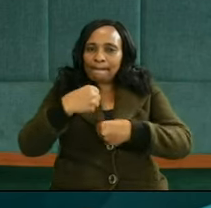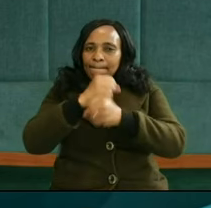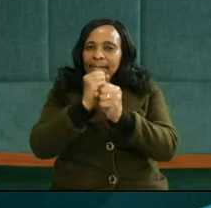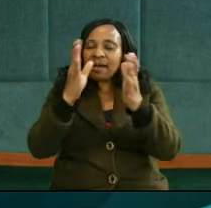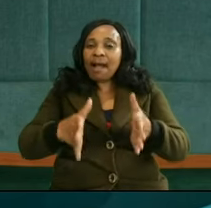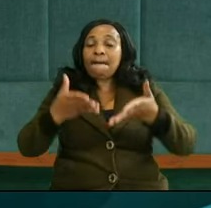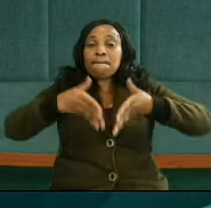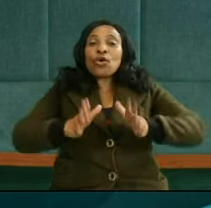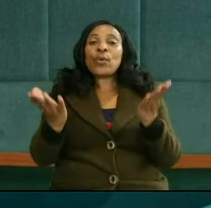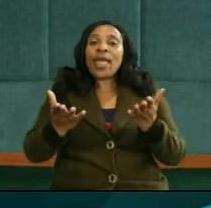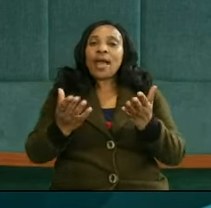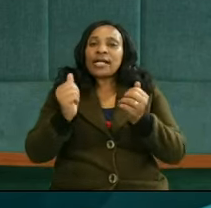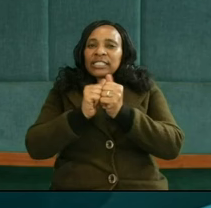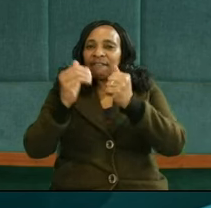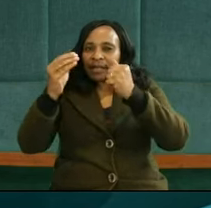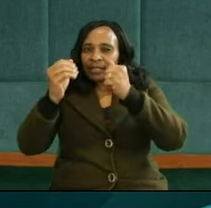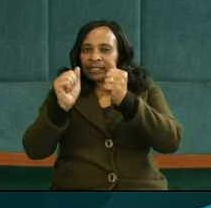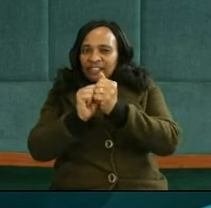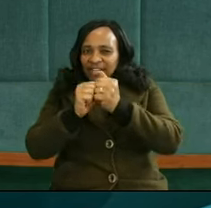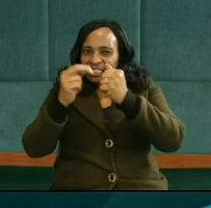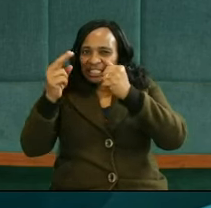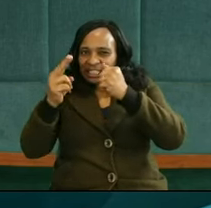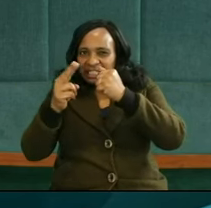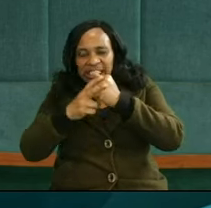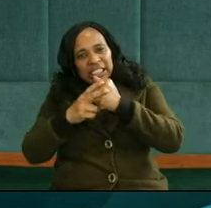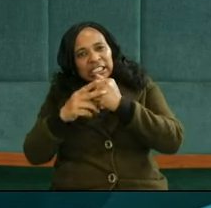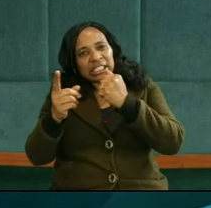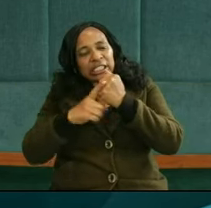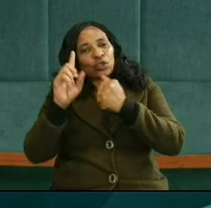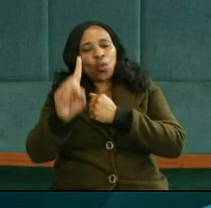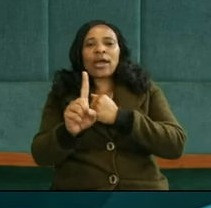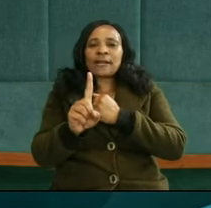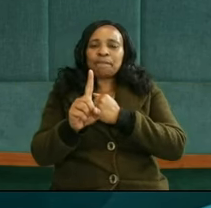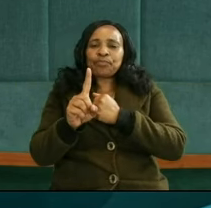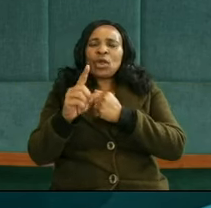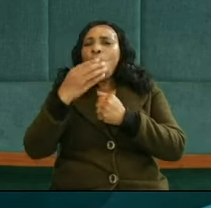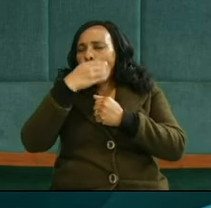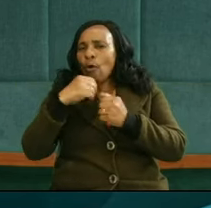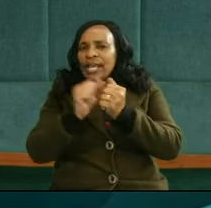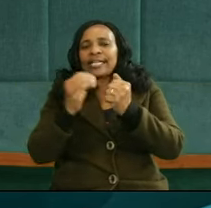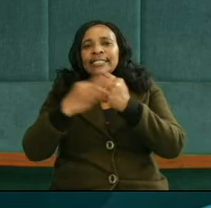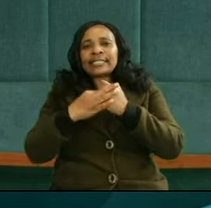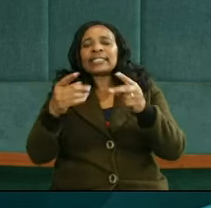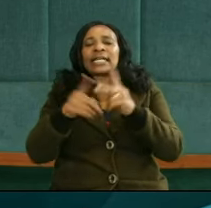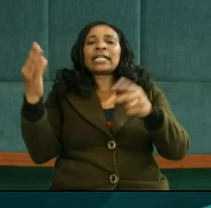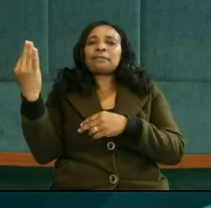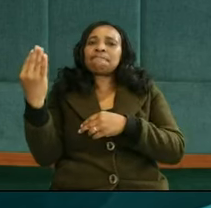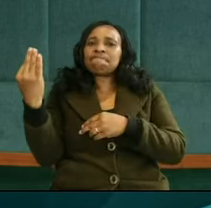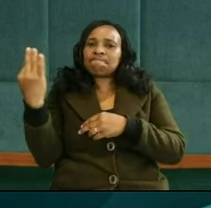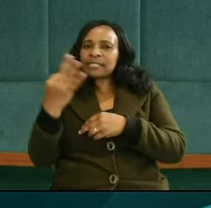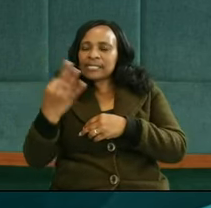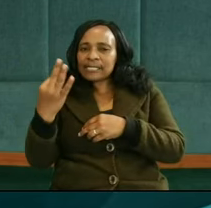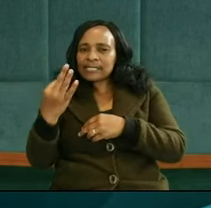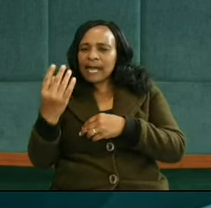born in 1761. After his conversion at age 18, he began preaching in some